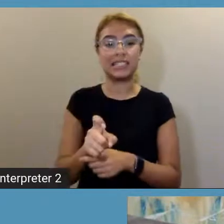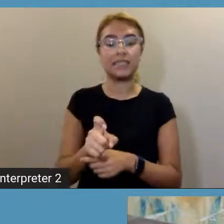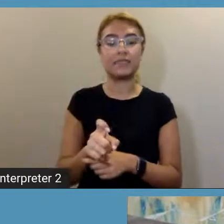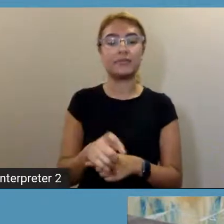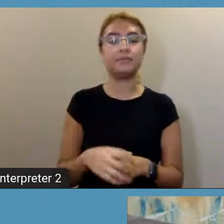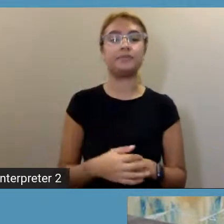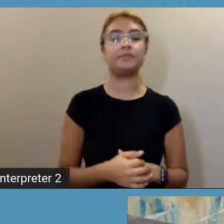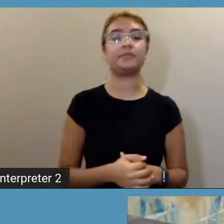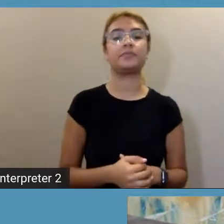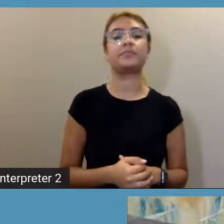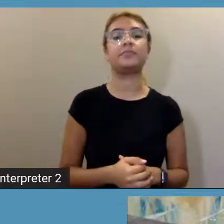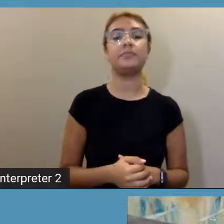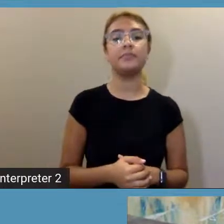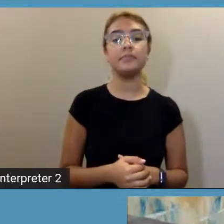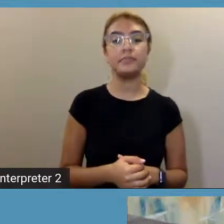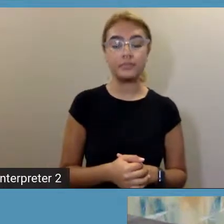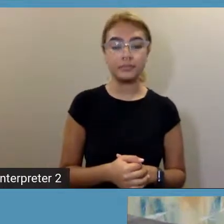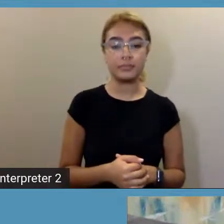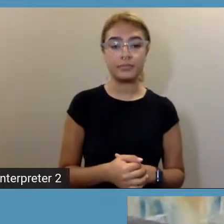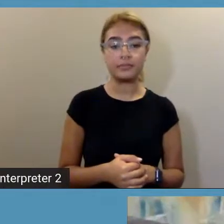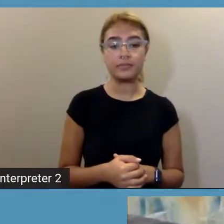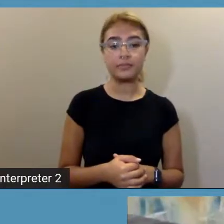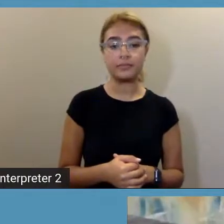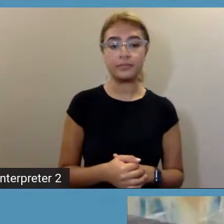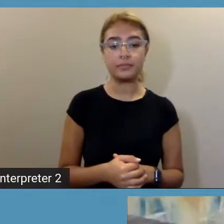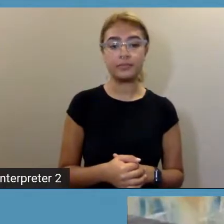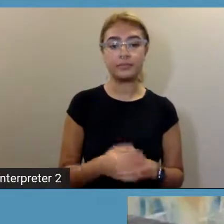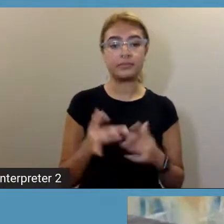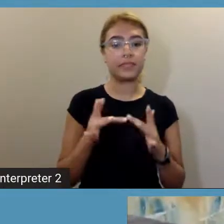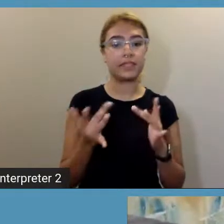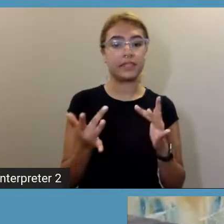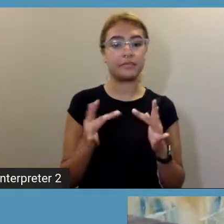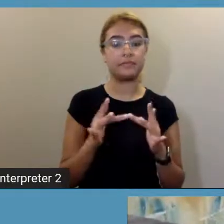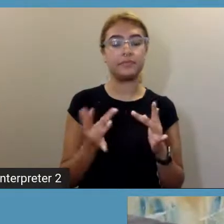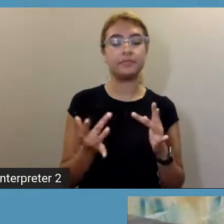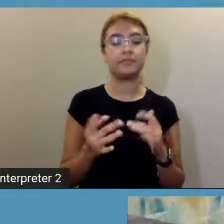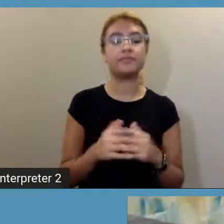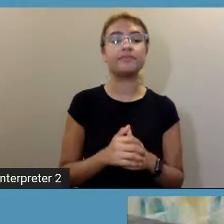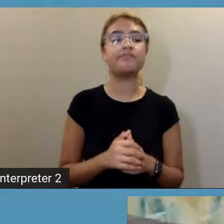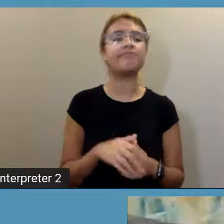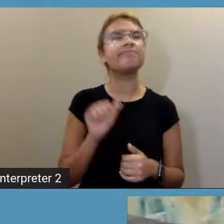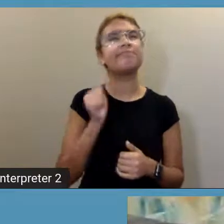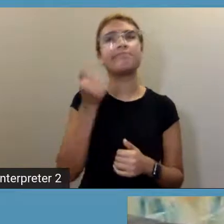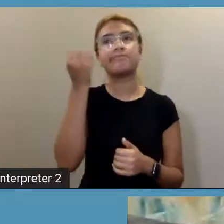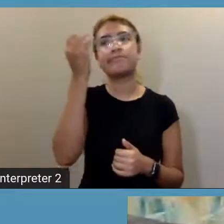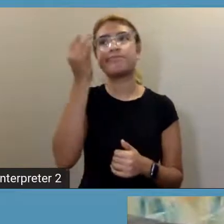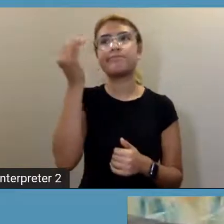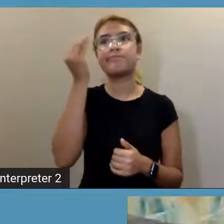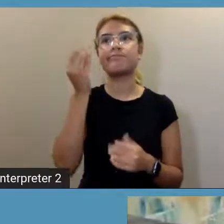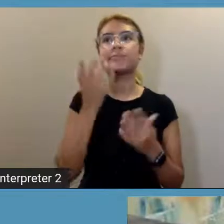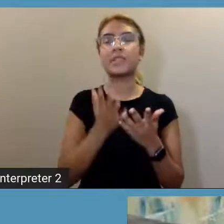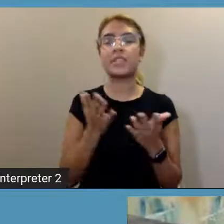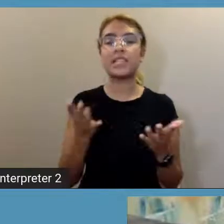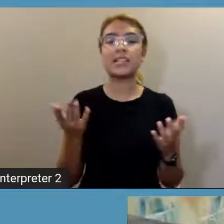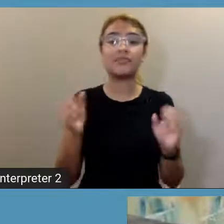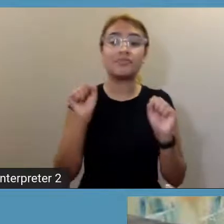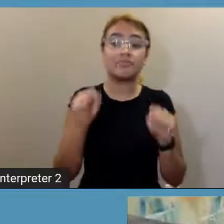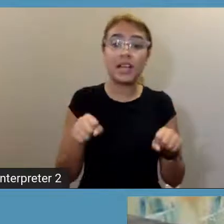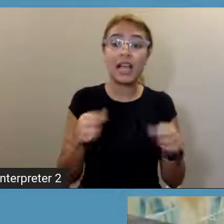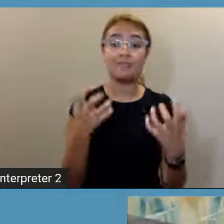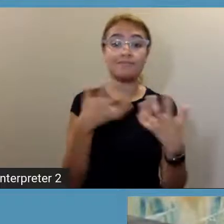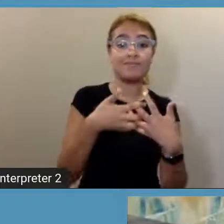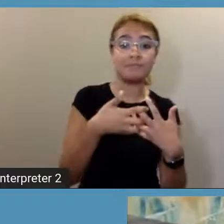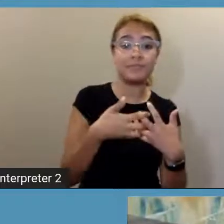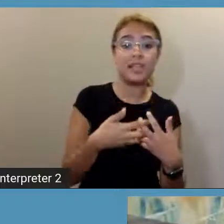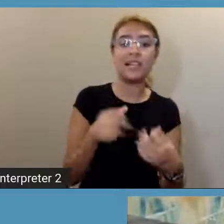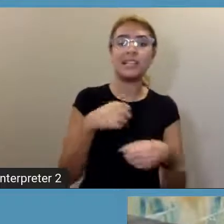3D spaces, they generate their own troll interfaces. Other things you can do is make